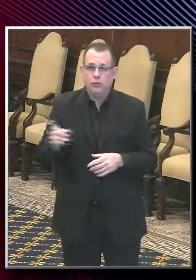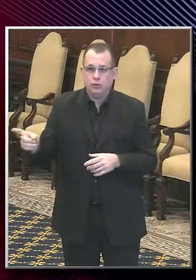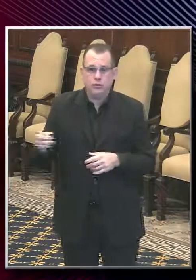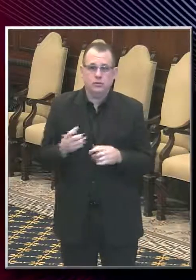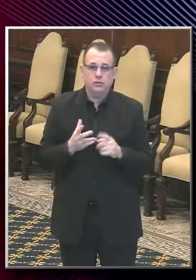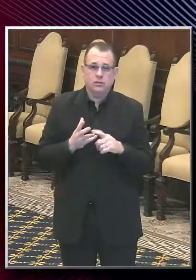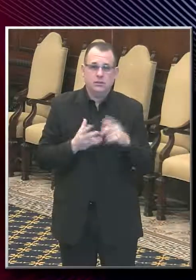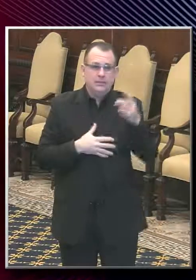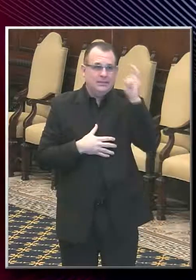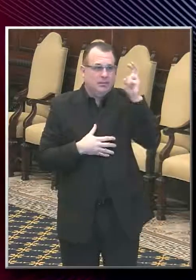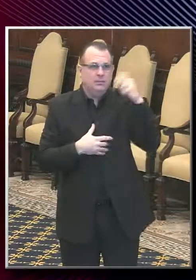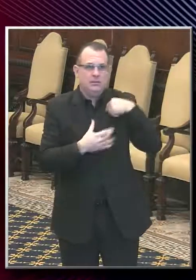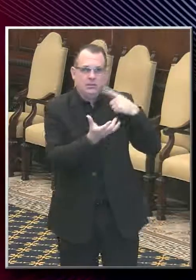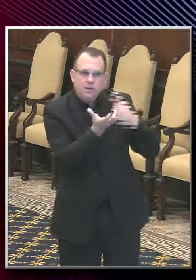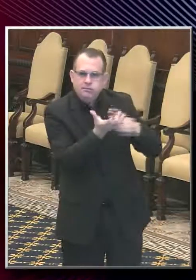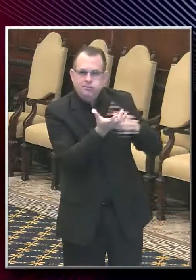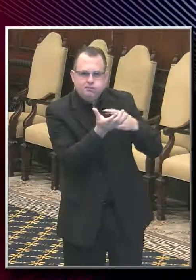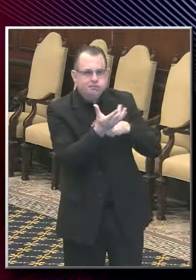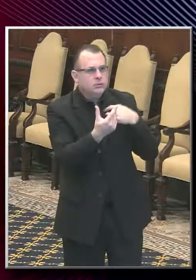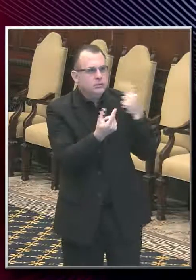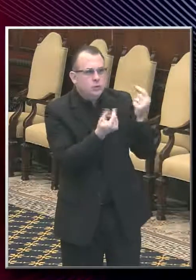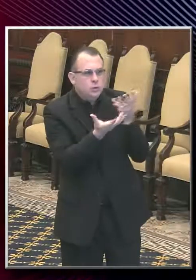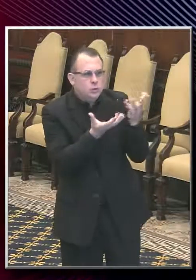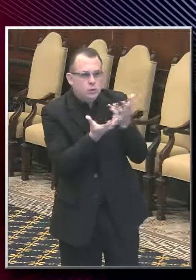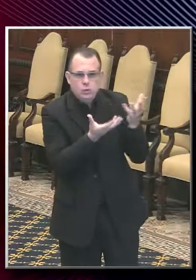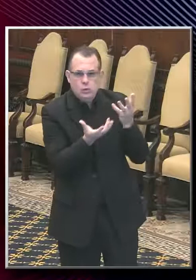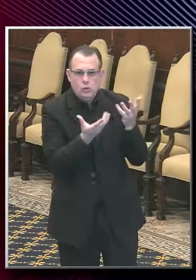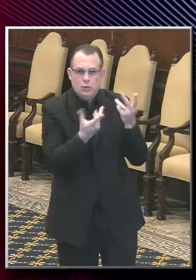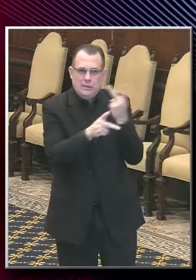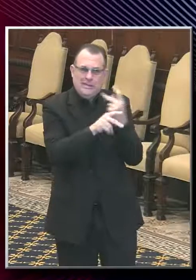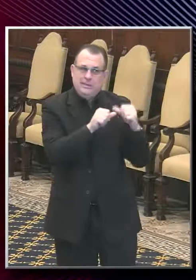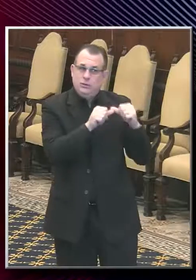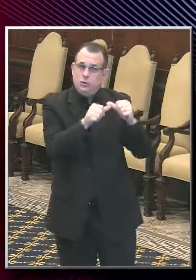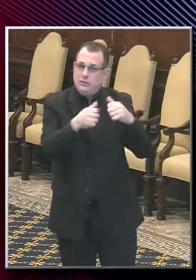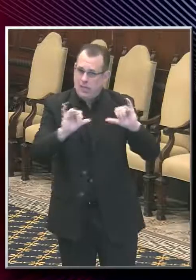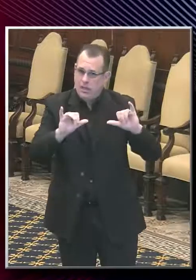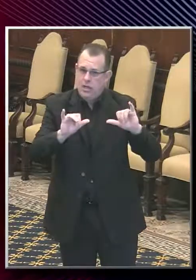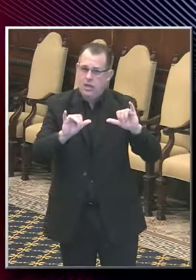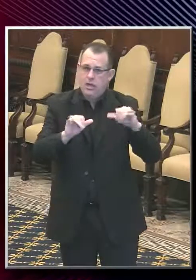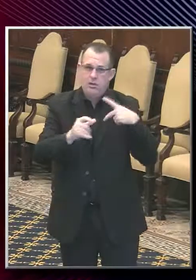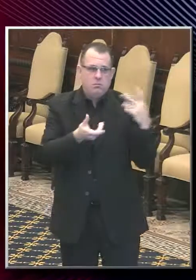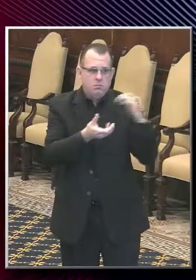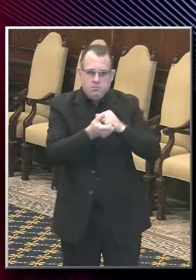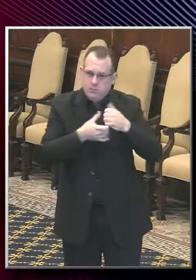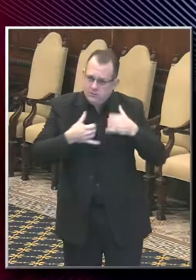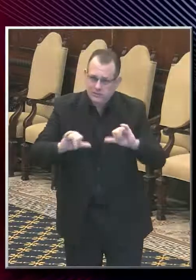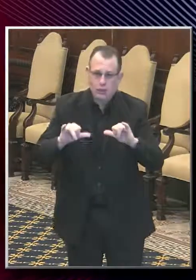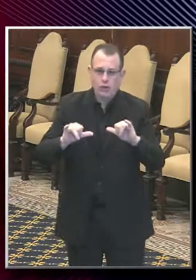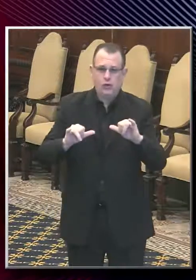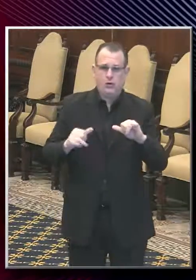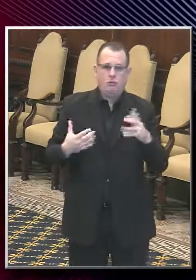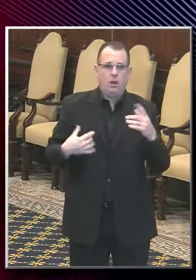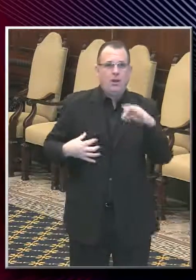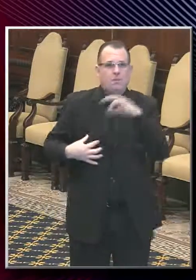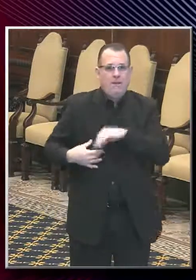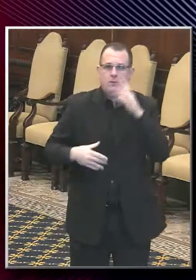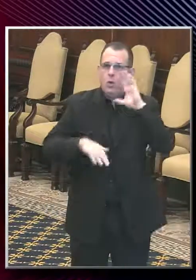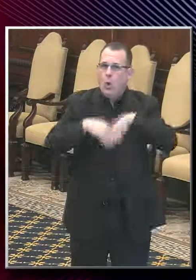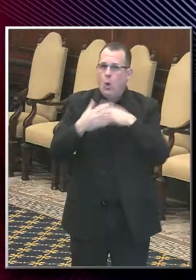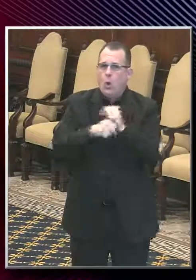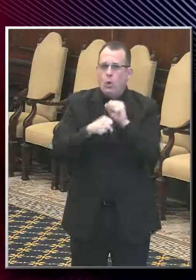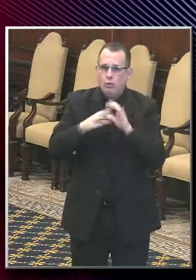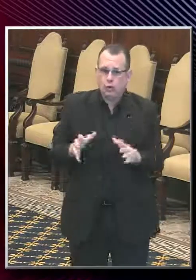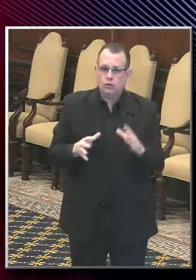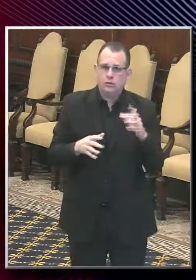SEPTA and the union leadership. We look forward to continuing to work together for the benefit of SEPTA employees who play a critical role in